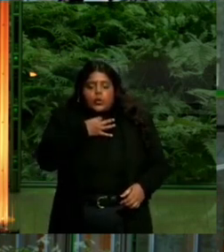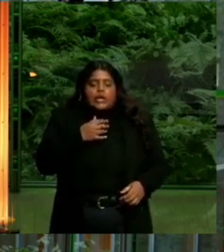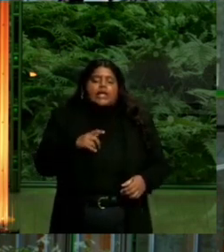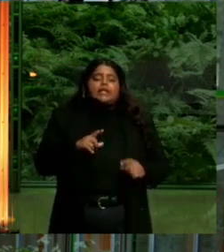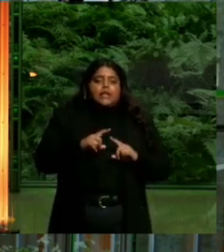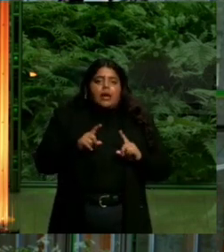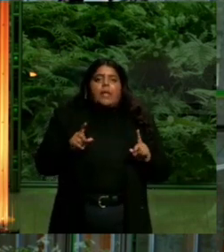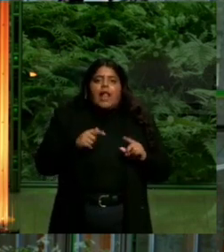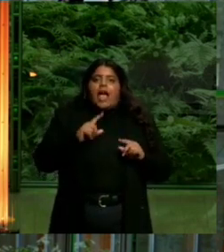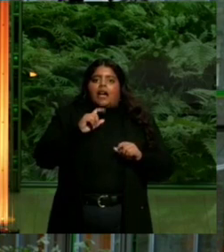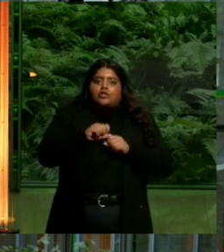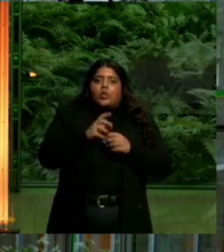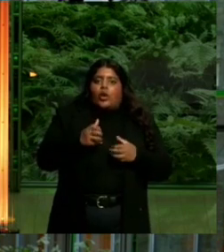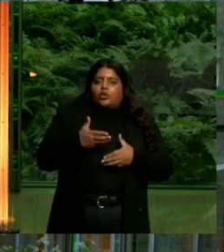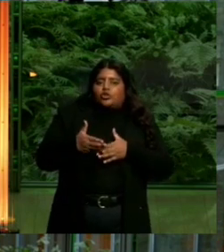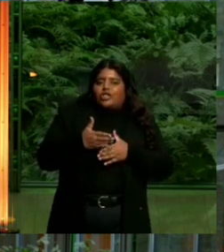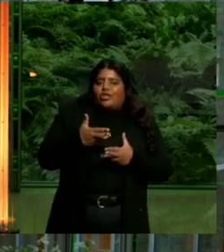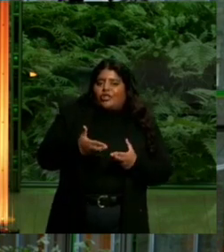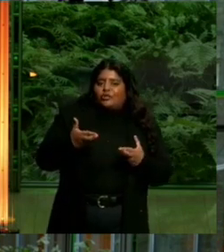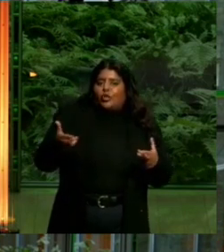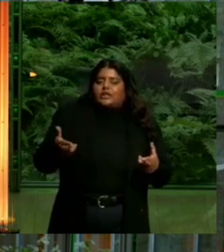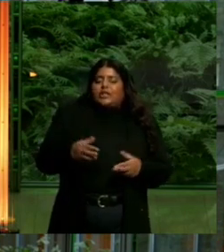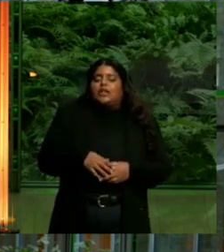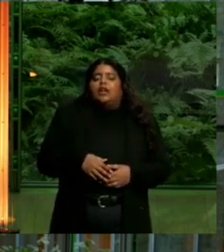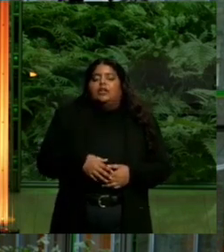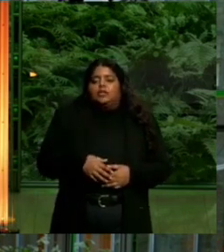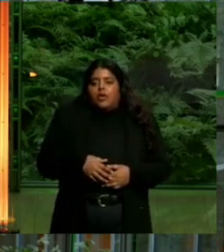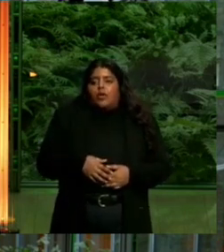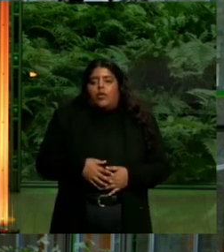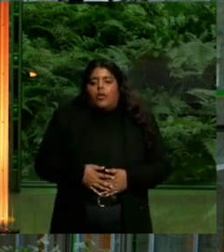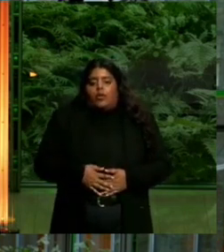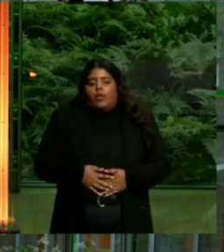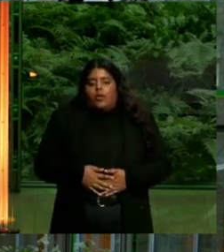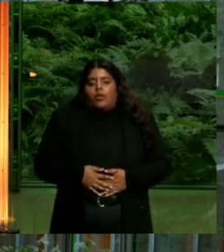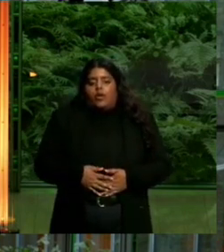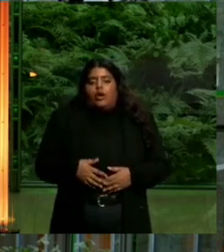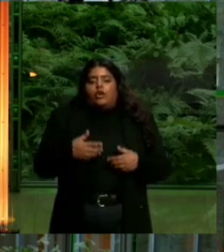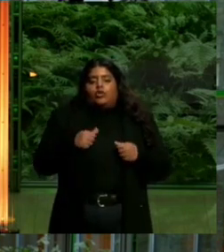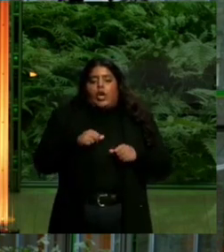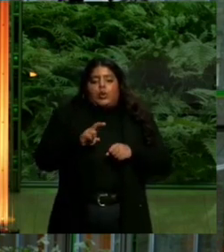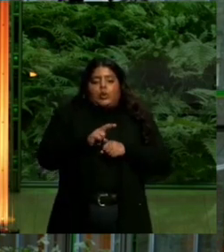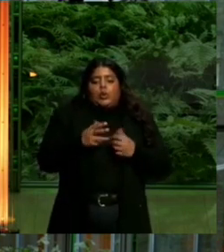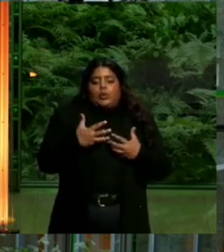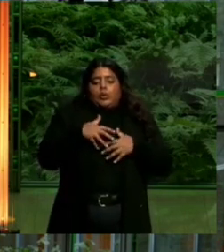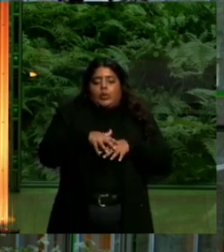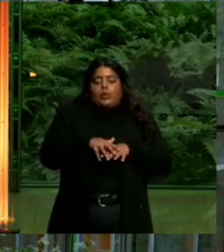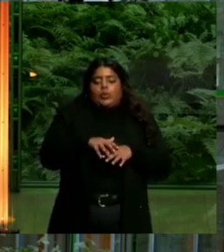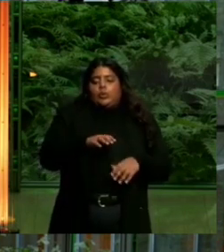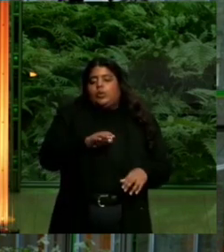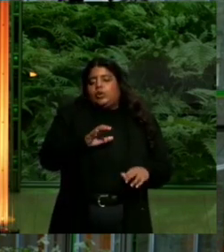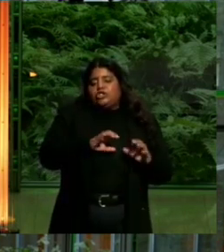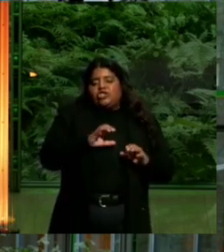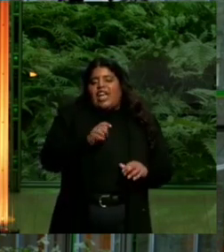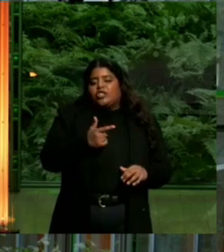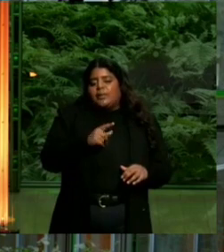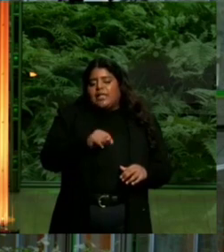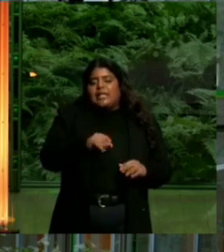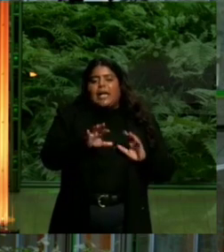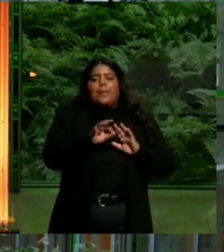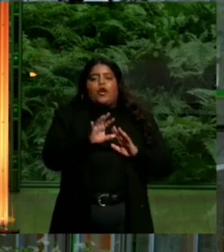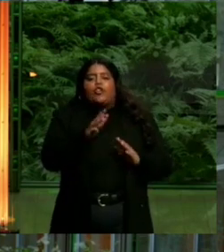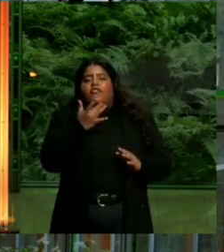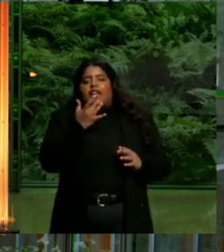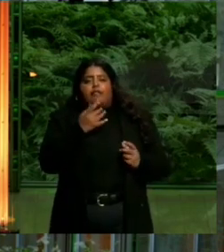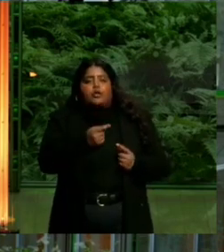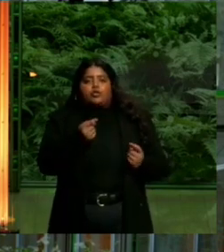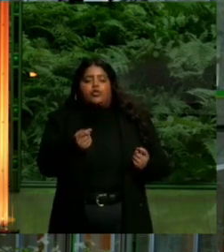to share some actual resources, right? So one, I think trying to use ChatGPT, Claude, or pick your favorite tool and use it to some extent